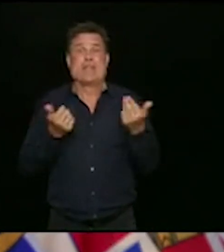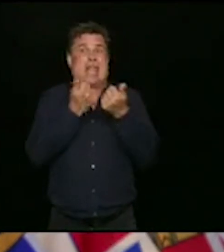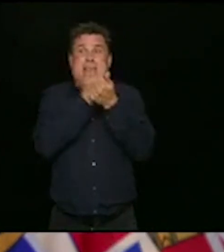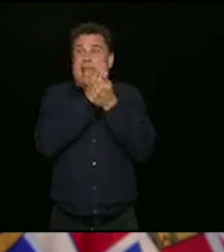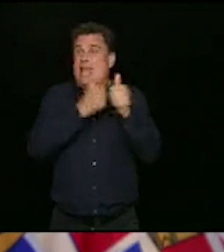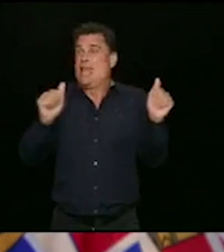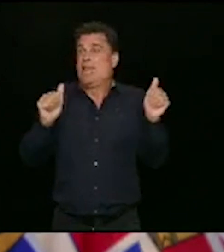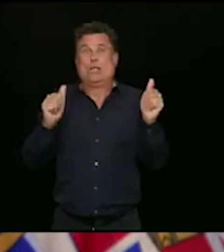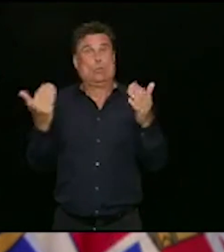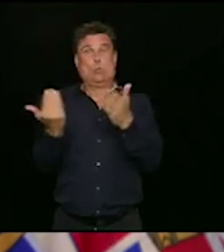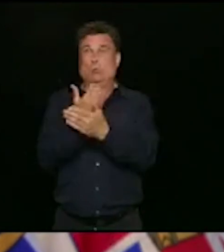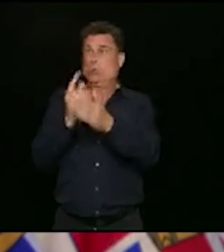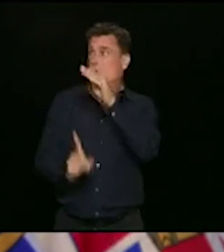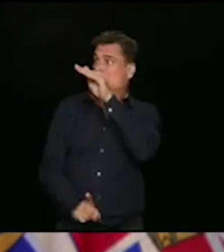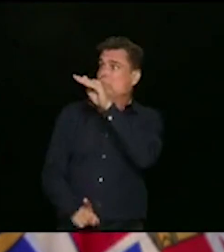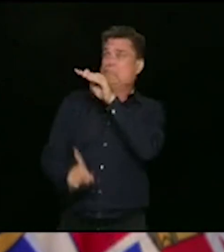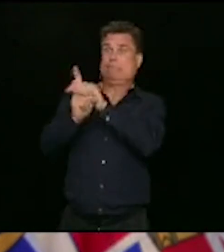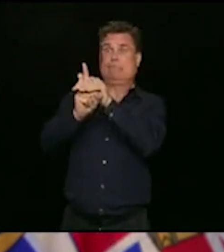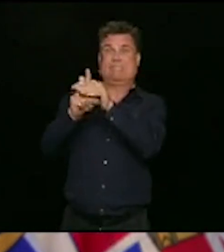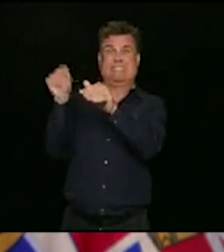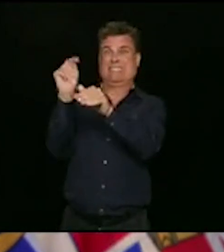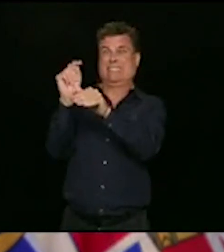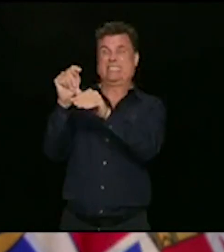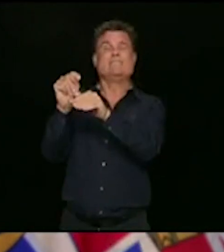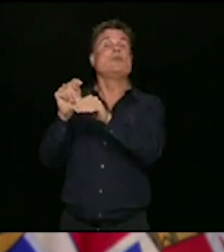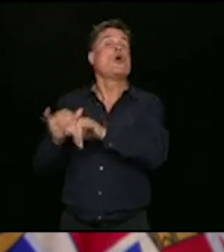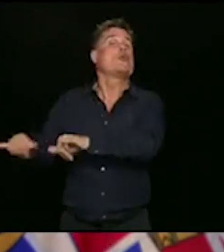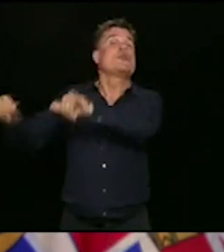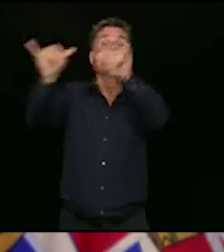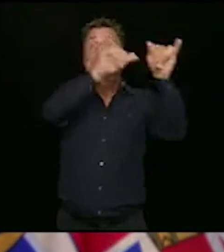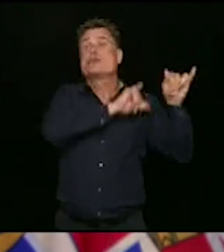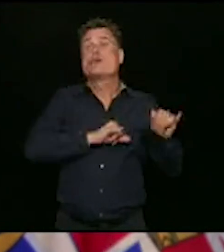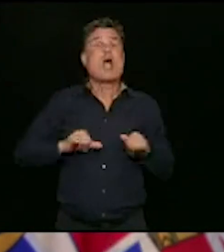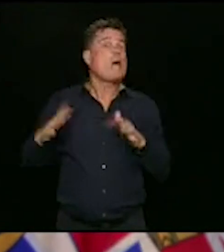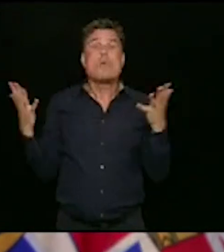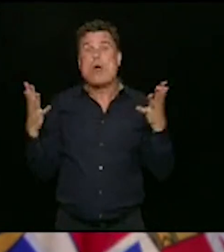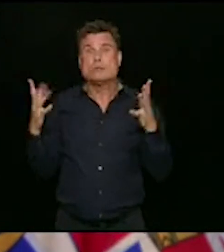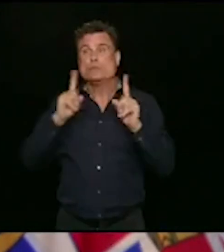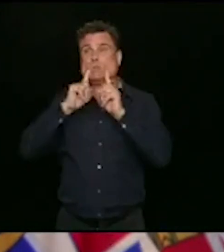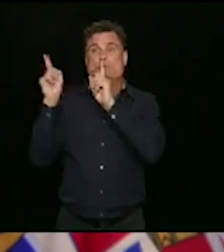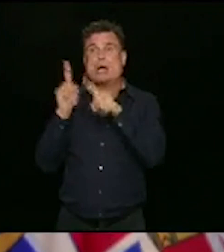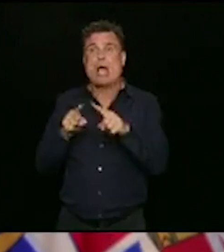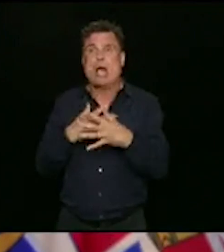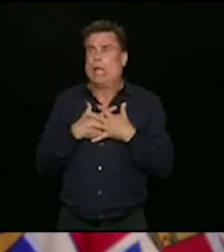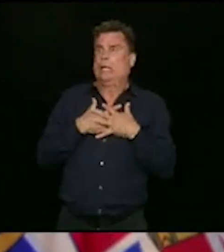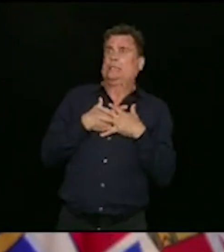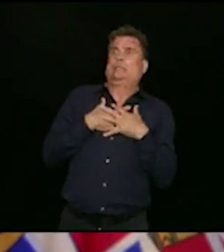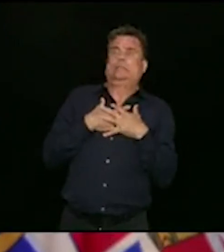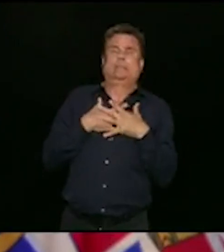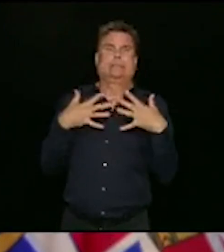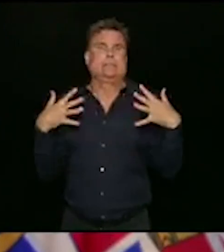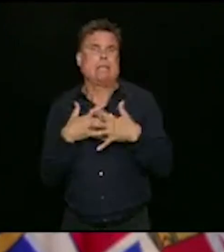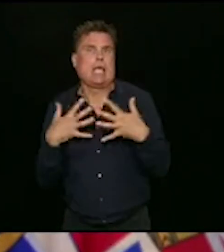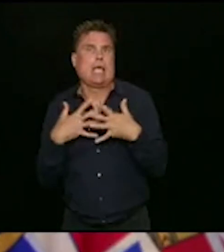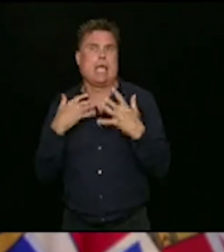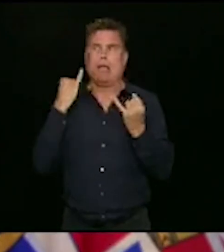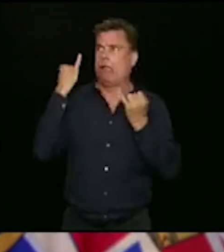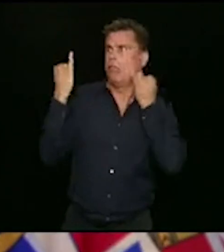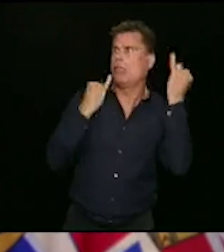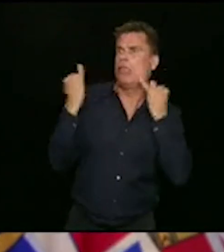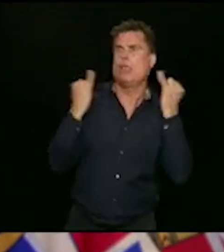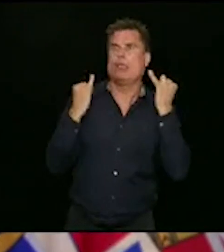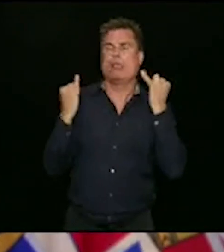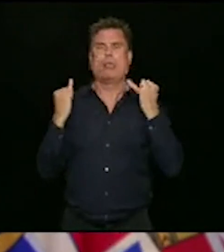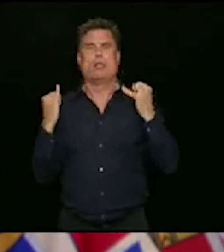phenomenon that we all experience when we're going through something new, and particularly when it's something that affects our children and our families. So